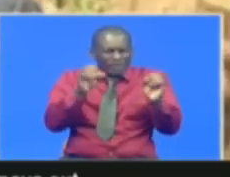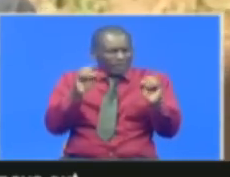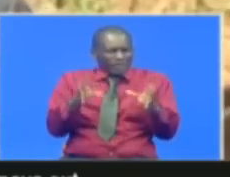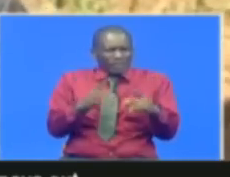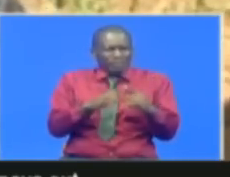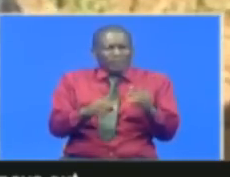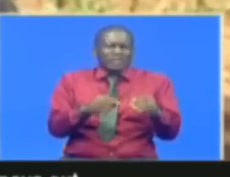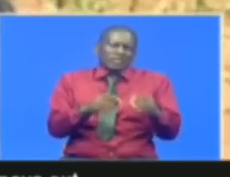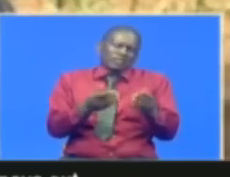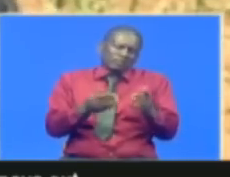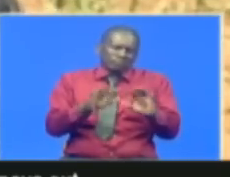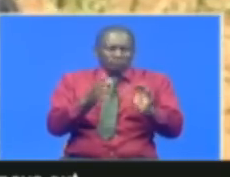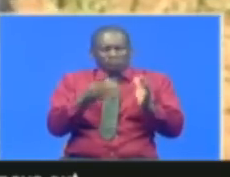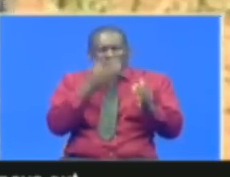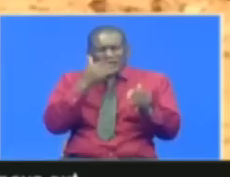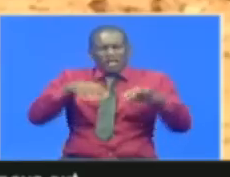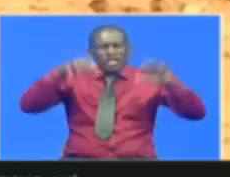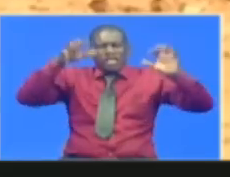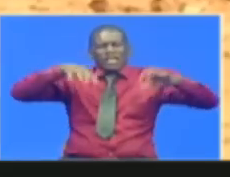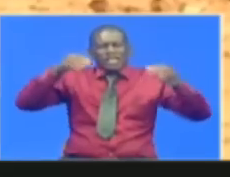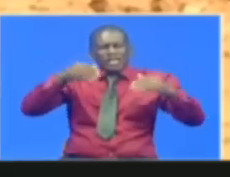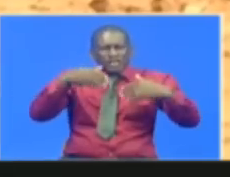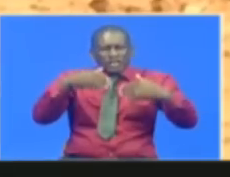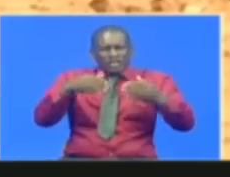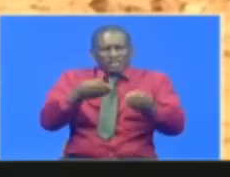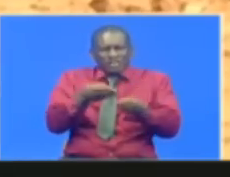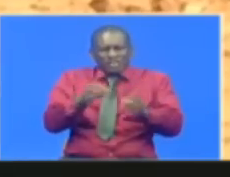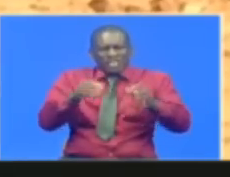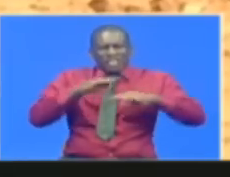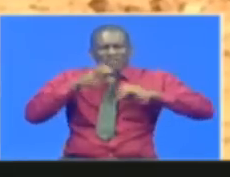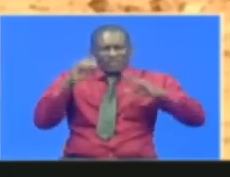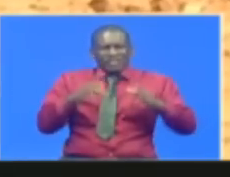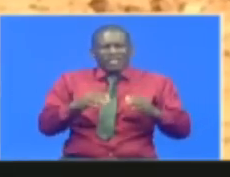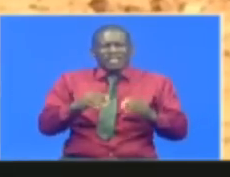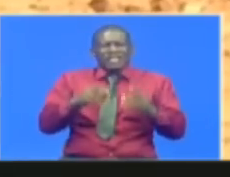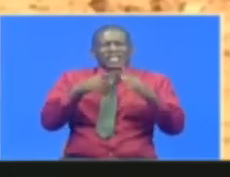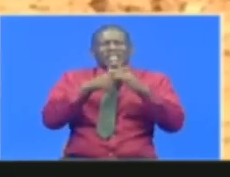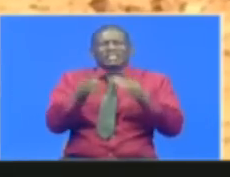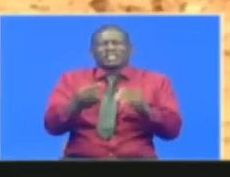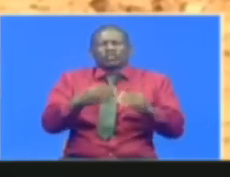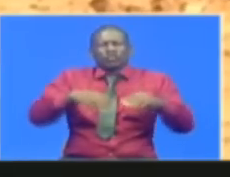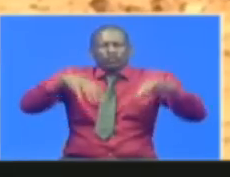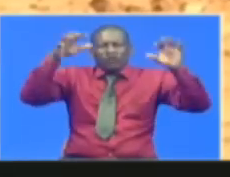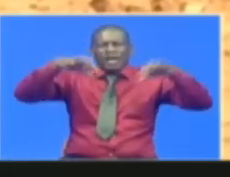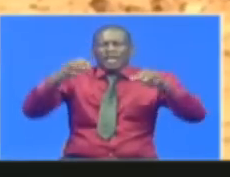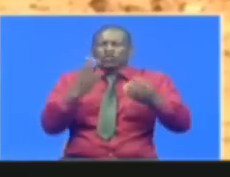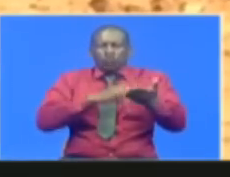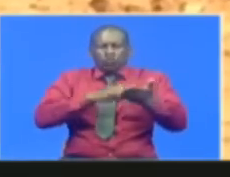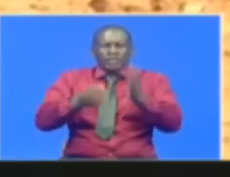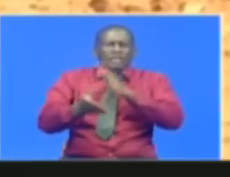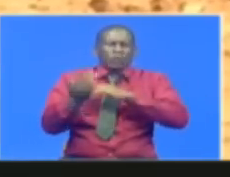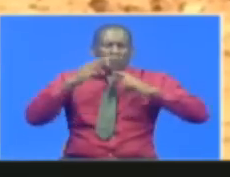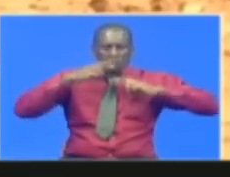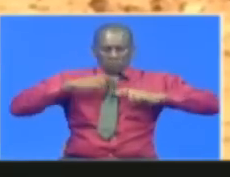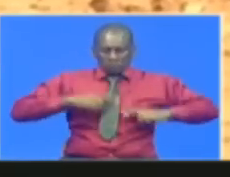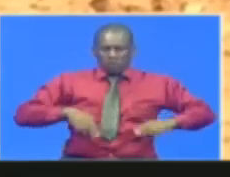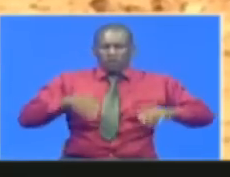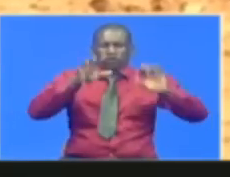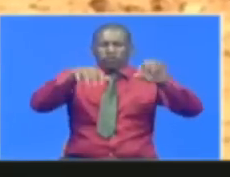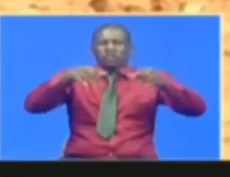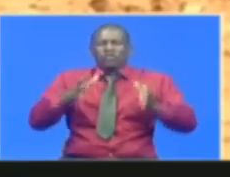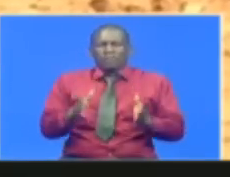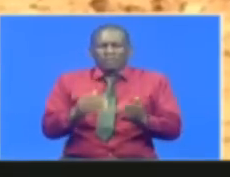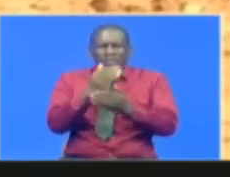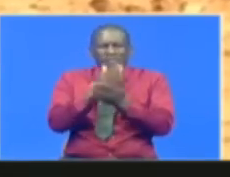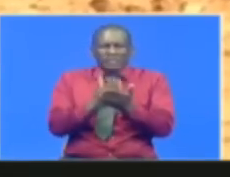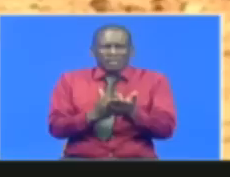manake mvua inapotea. The onset of heavy rains about 2 weeks ago was a major relief to farmers, with some